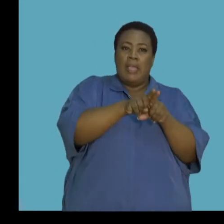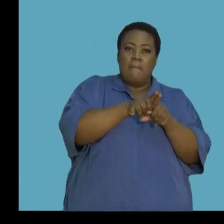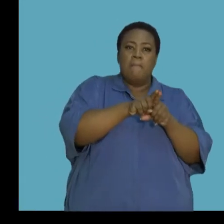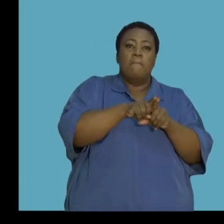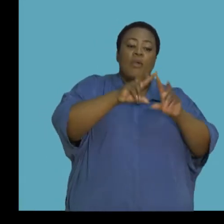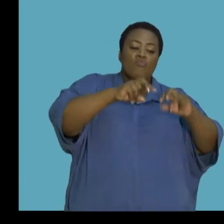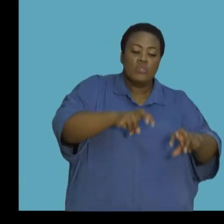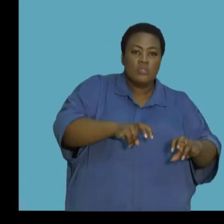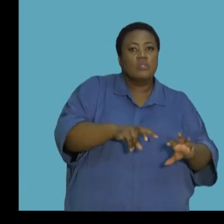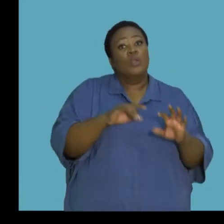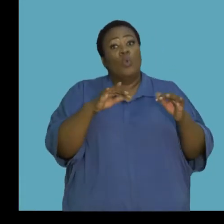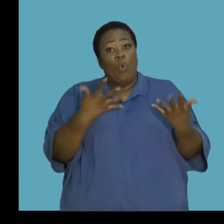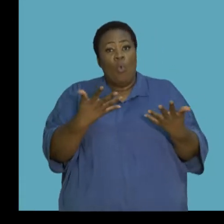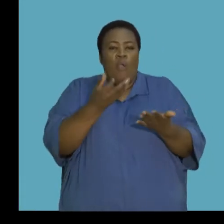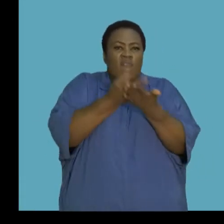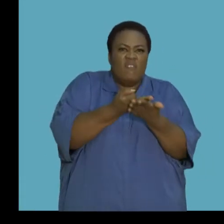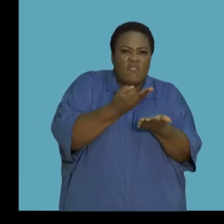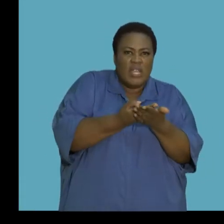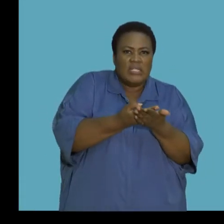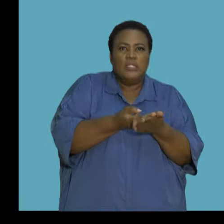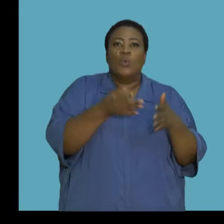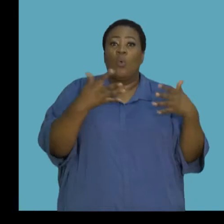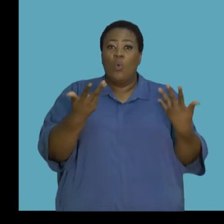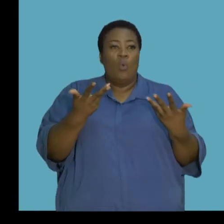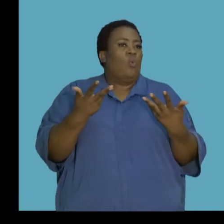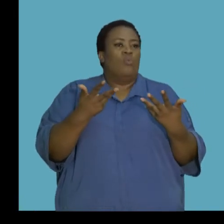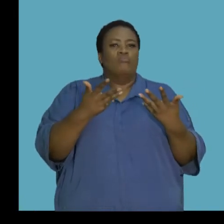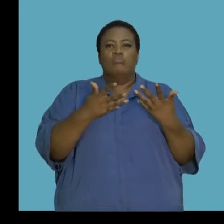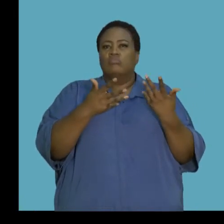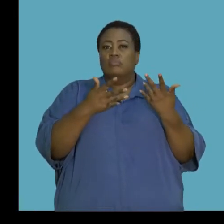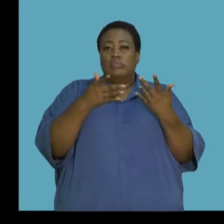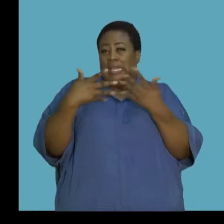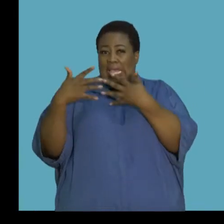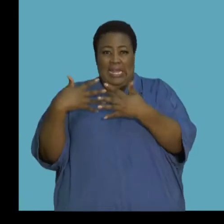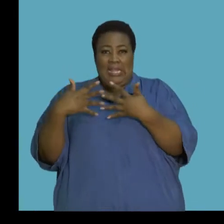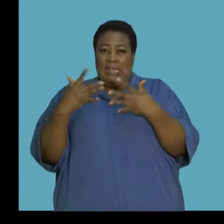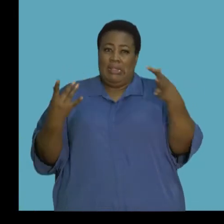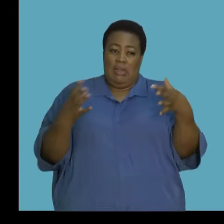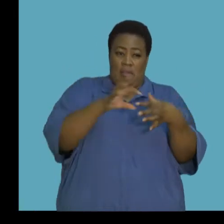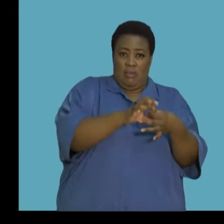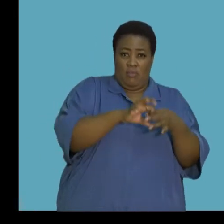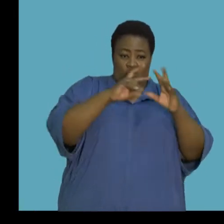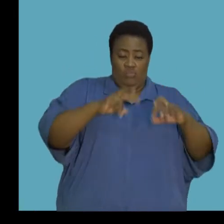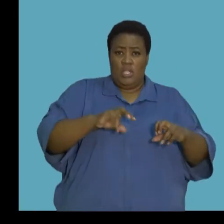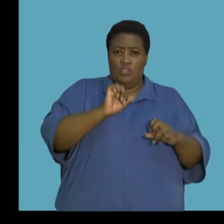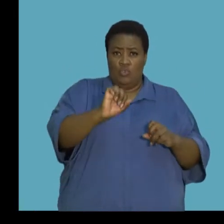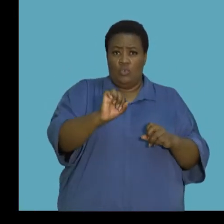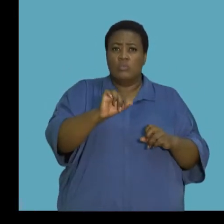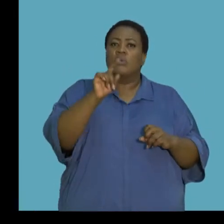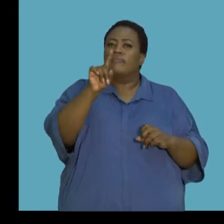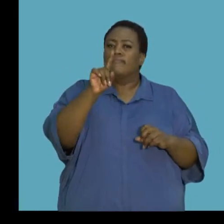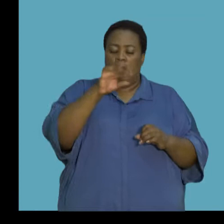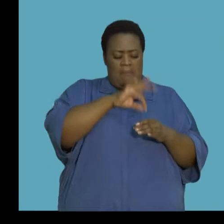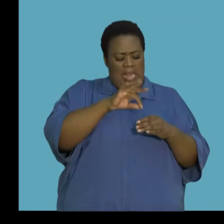on similar research, it could be on facts or concepts associated with your research. In our